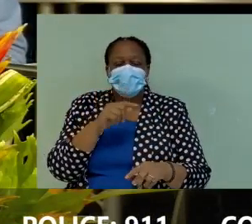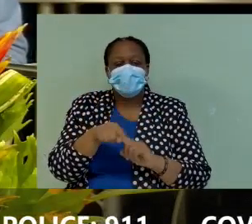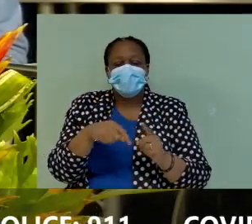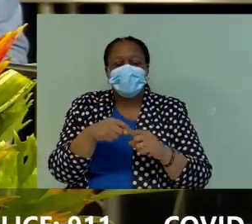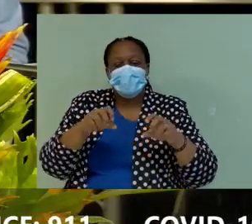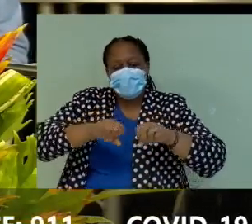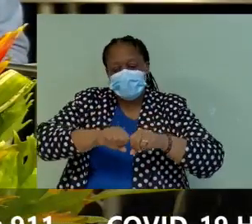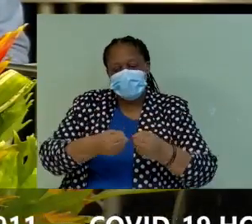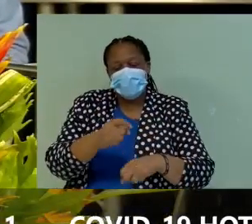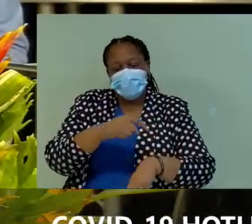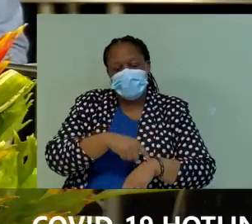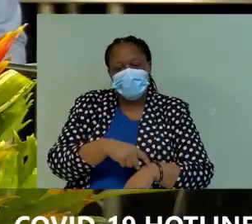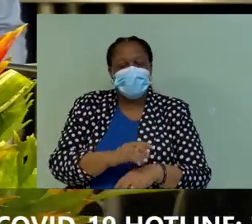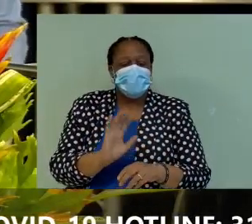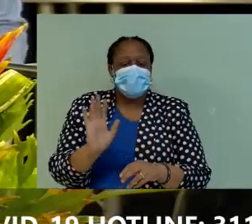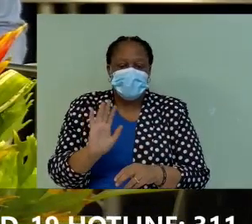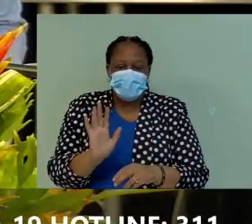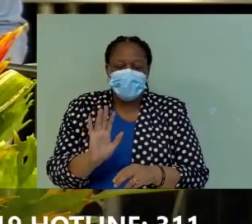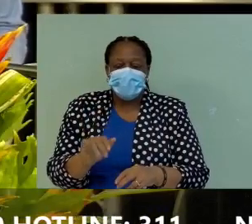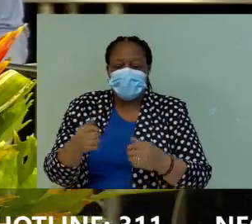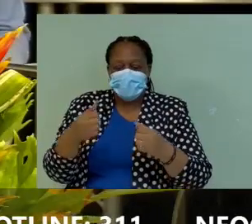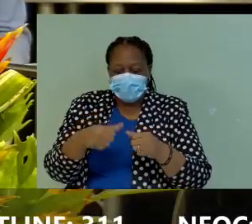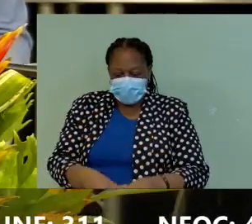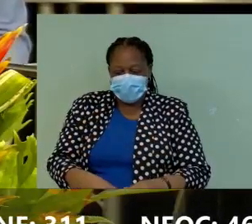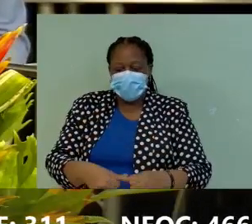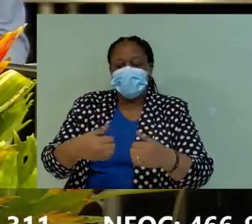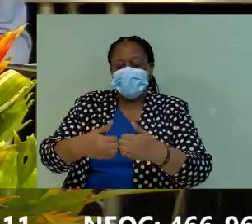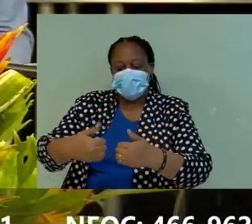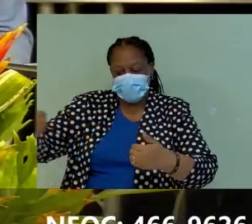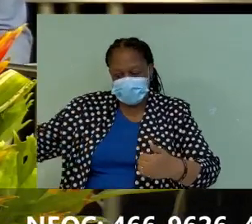and lunchtime. Stay 6 feet